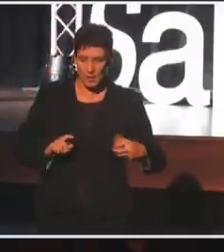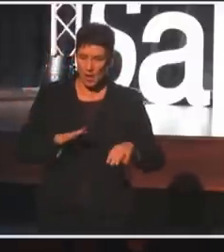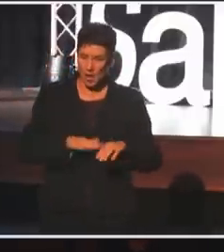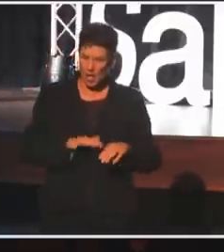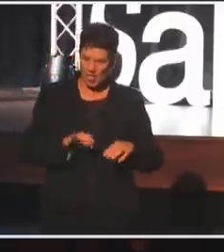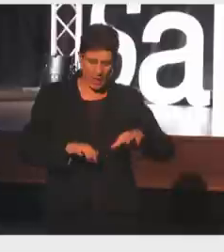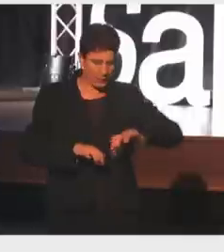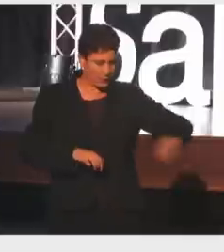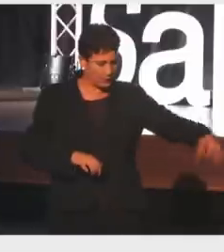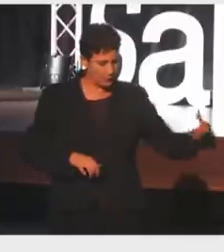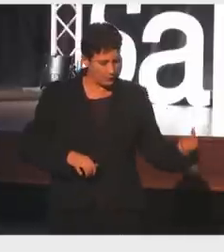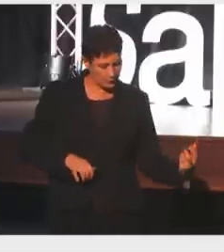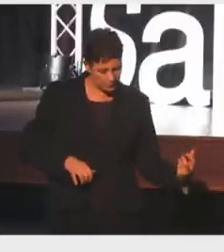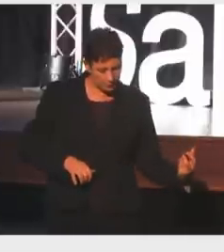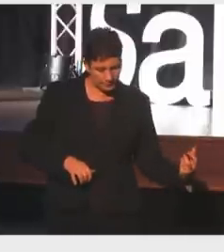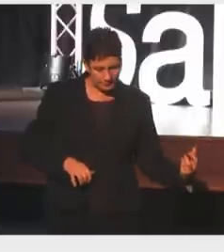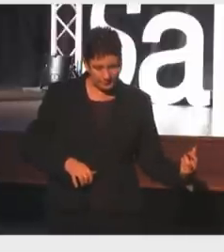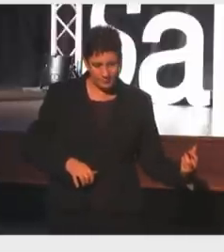the neck.